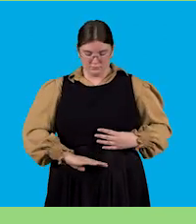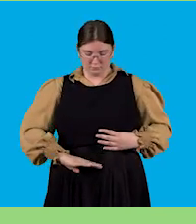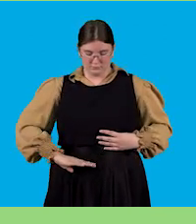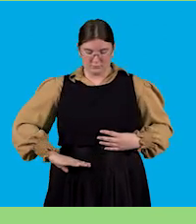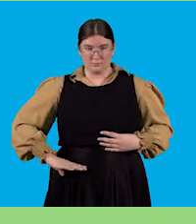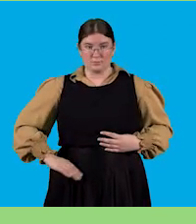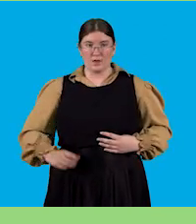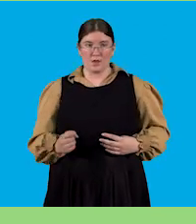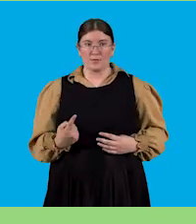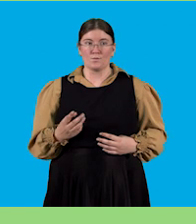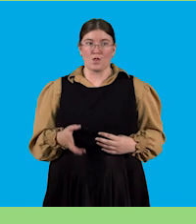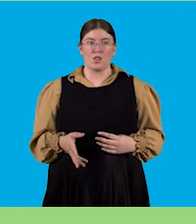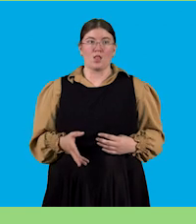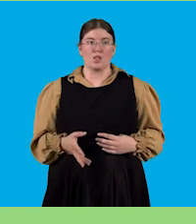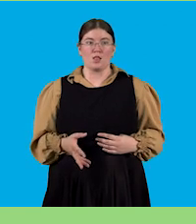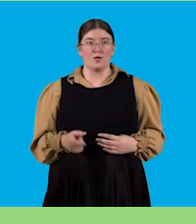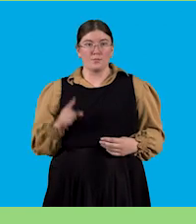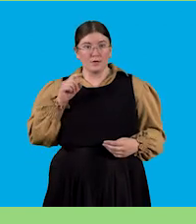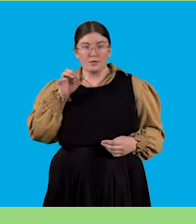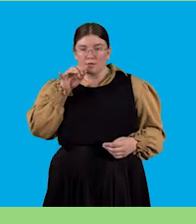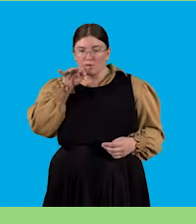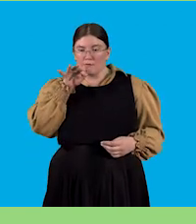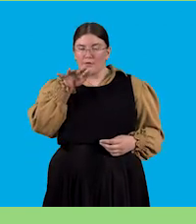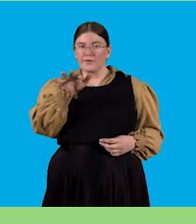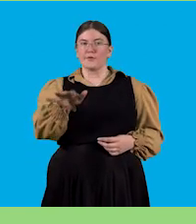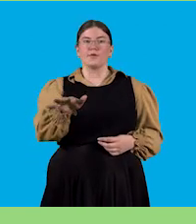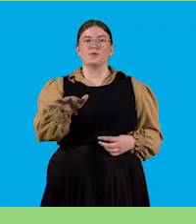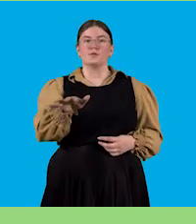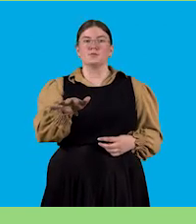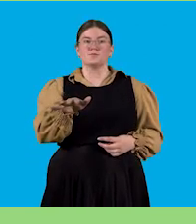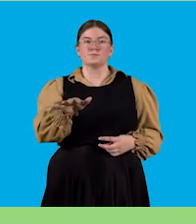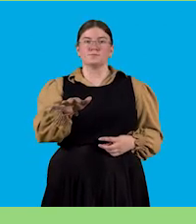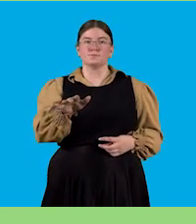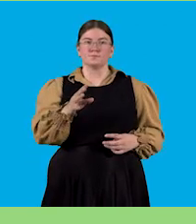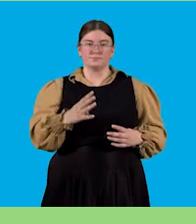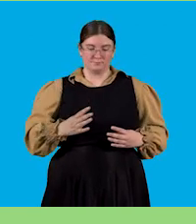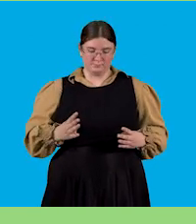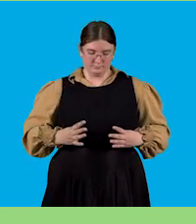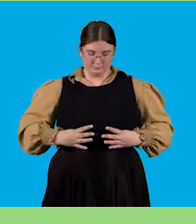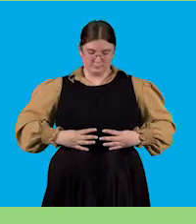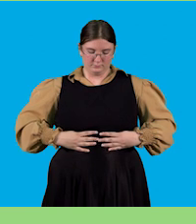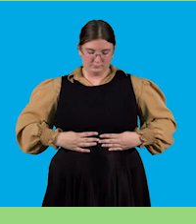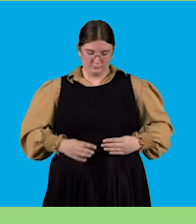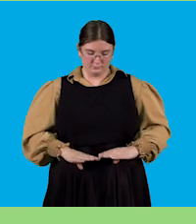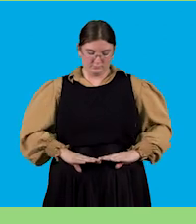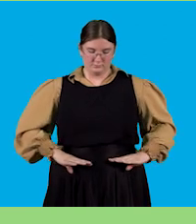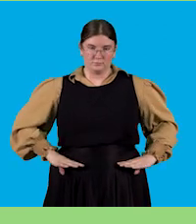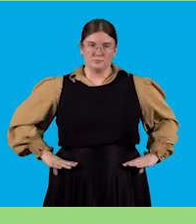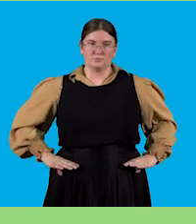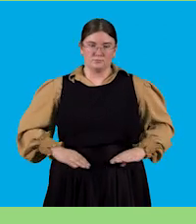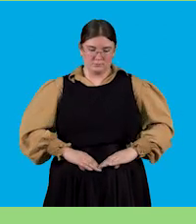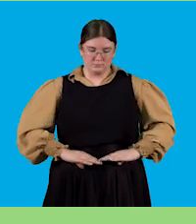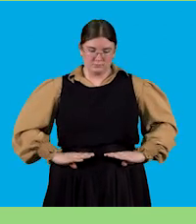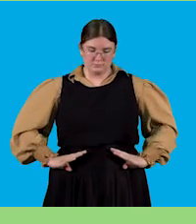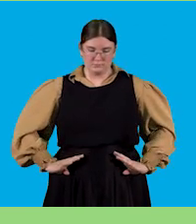or pull down. And then what happens when you breathe out? The diaphragm will relax,